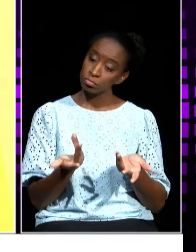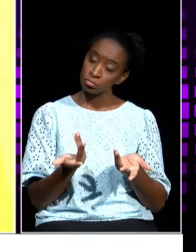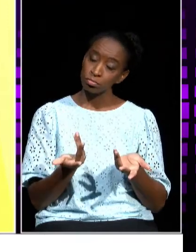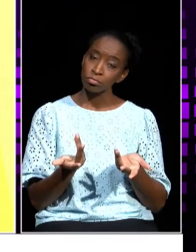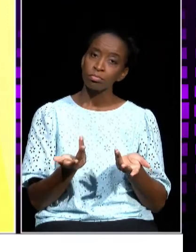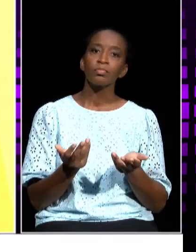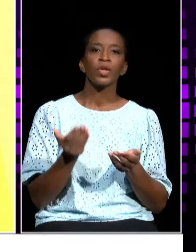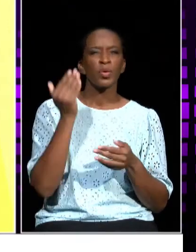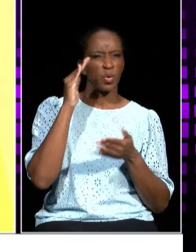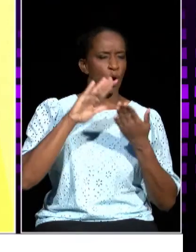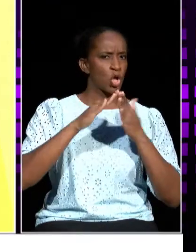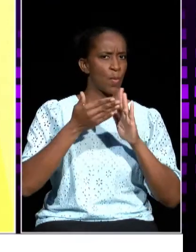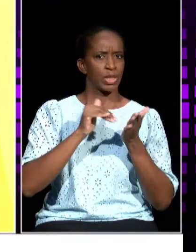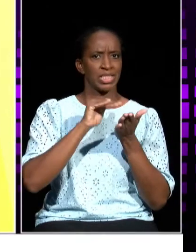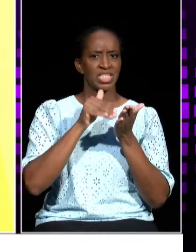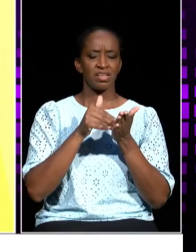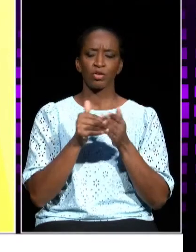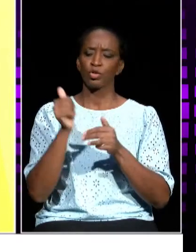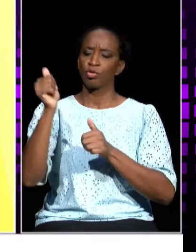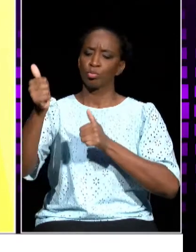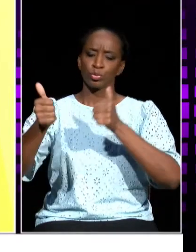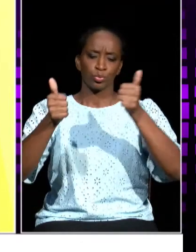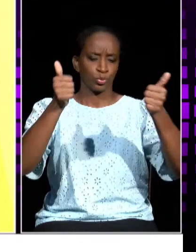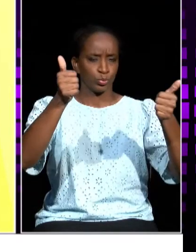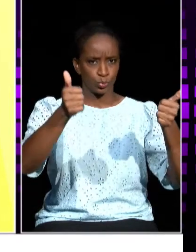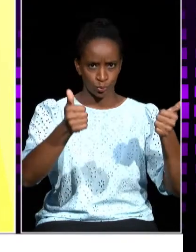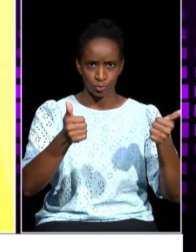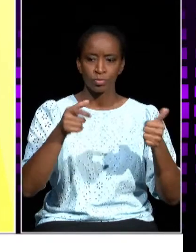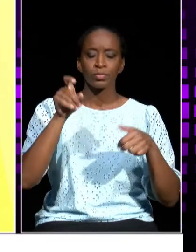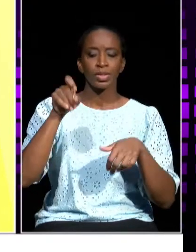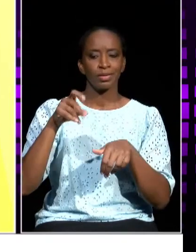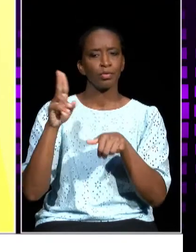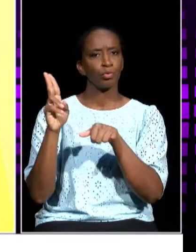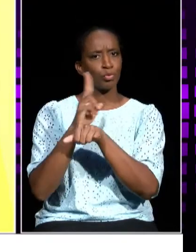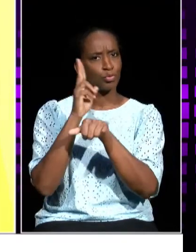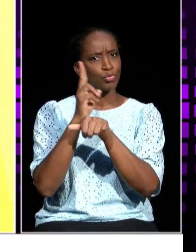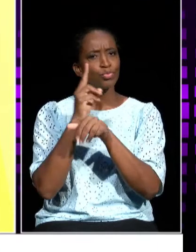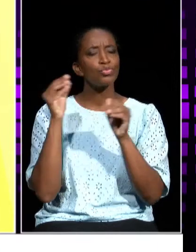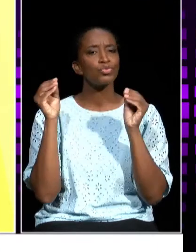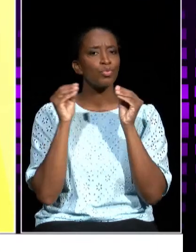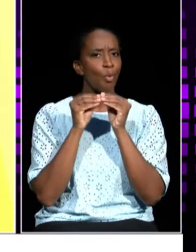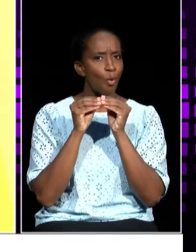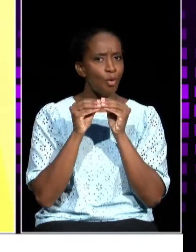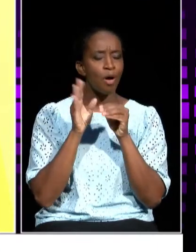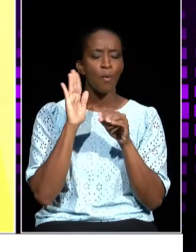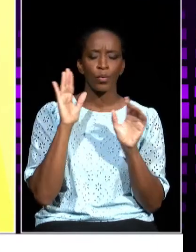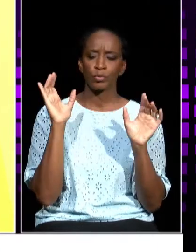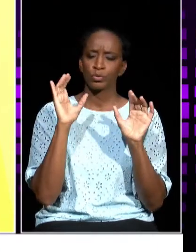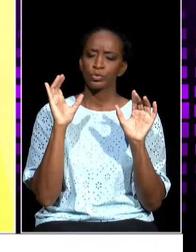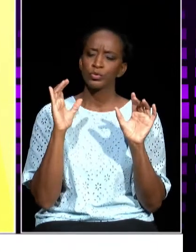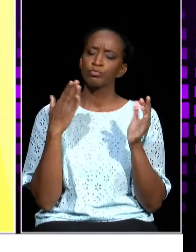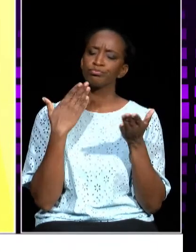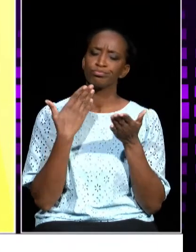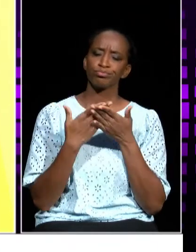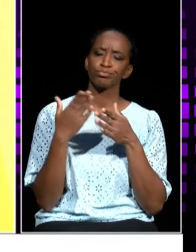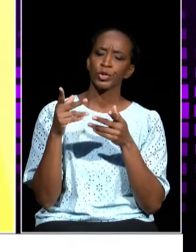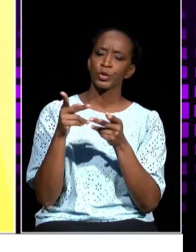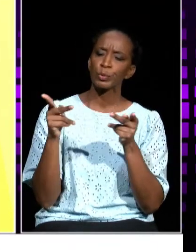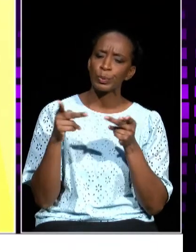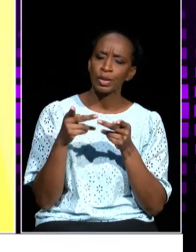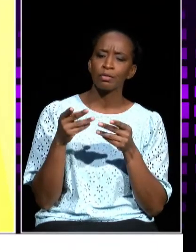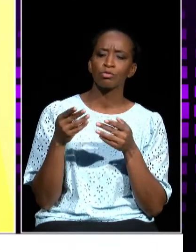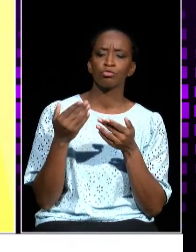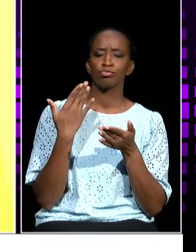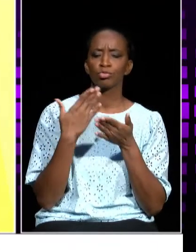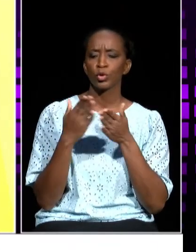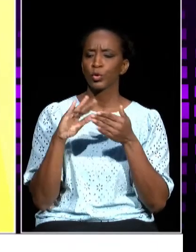fully utilize. So we will find the necessary locations, the necessary satellite locations to expand this program.